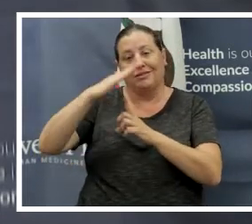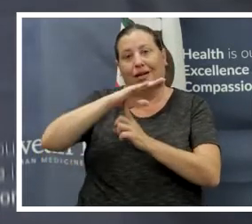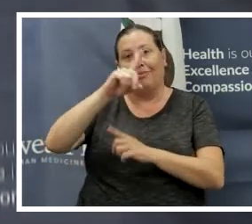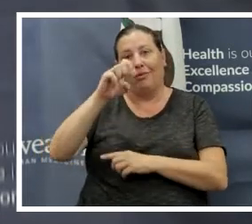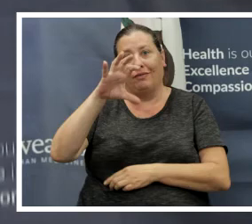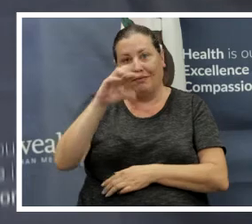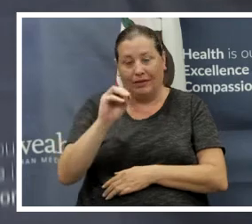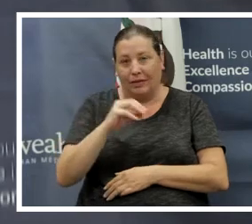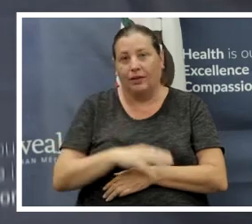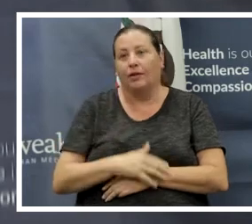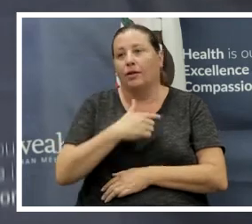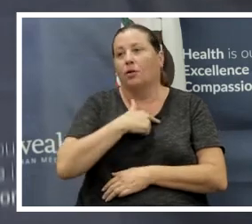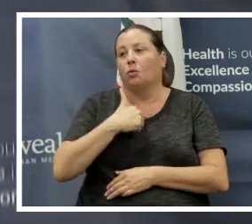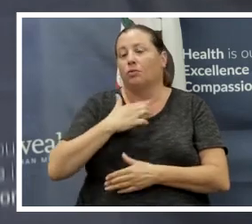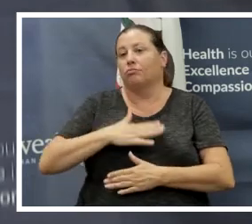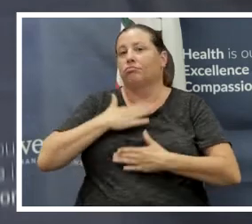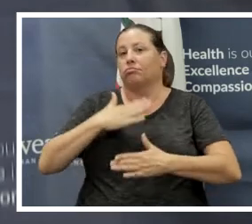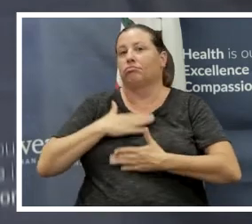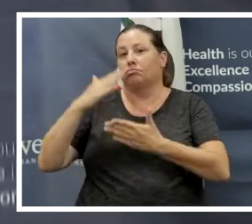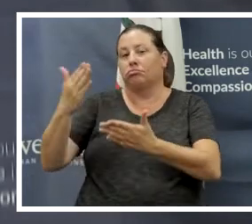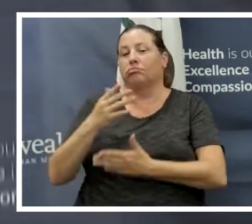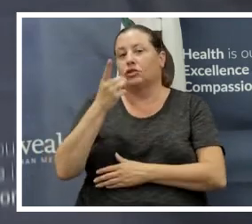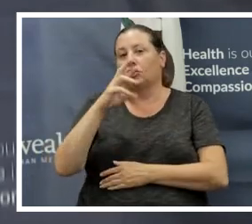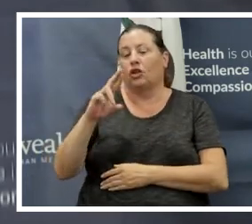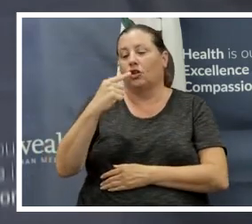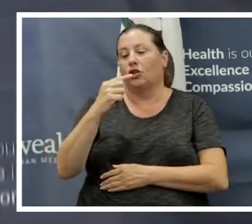Dr. Gonzalo Carrizo, joined our